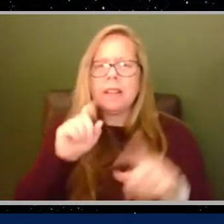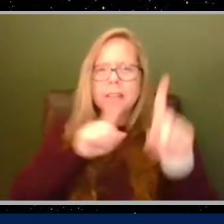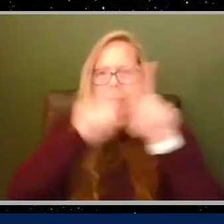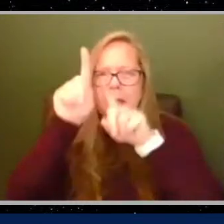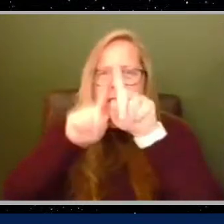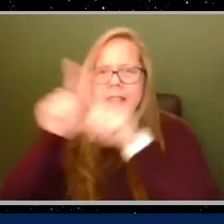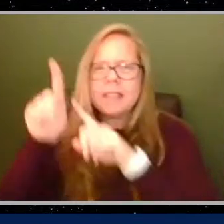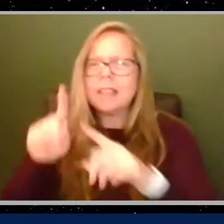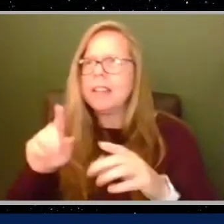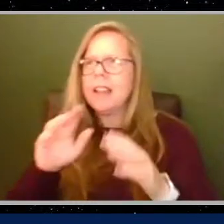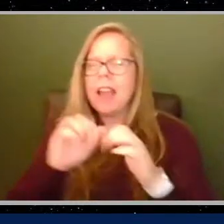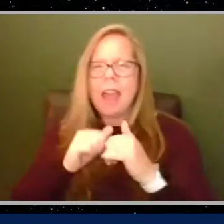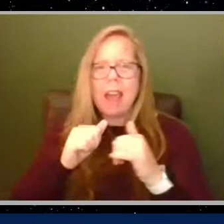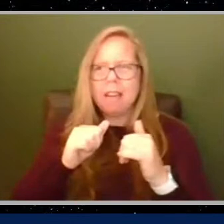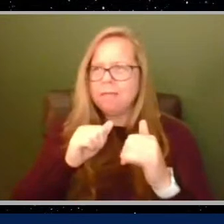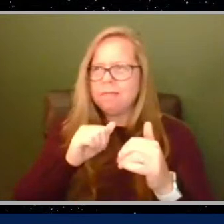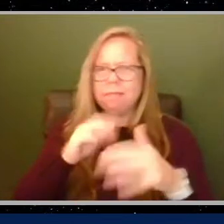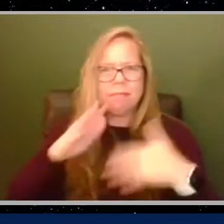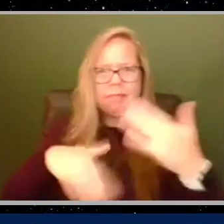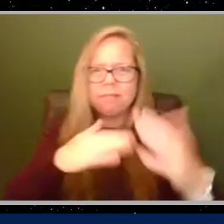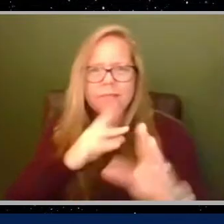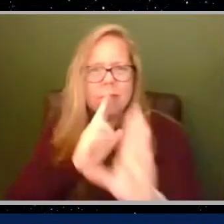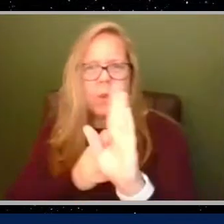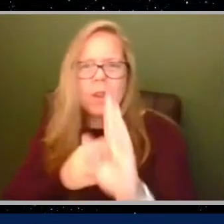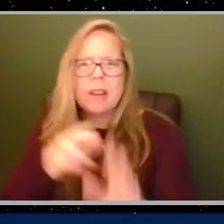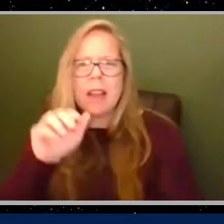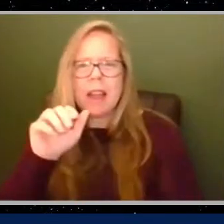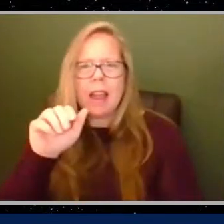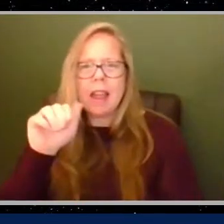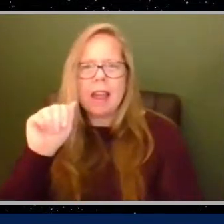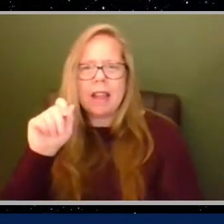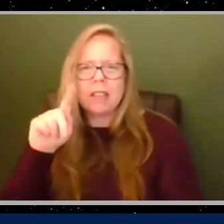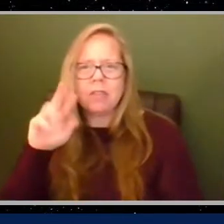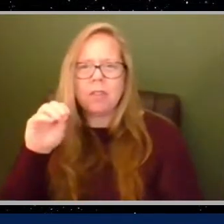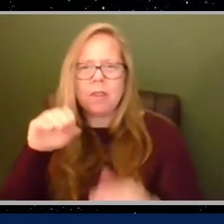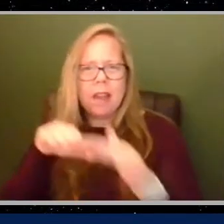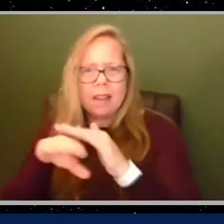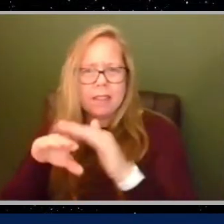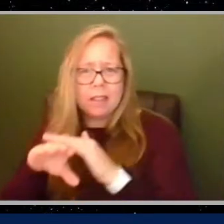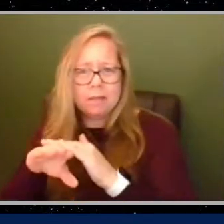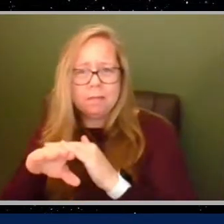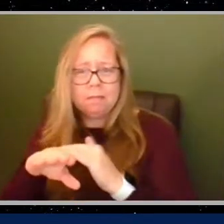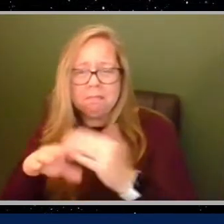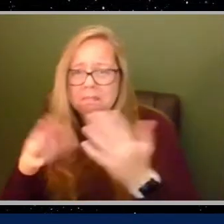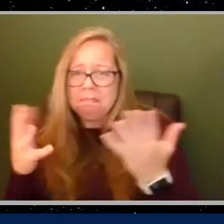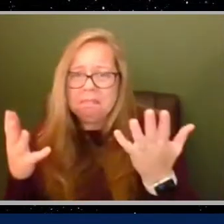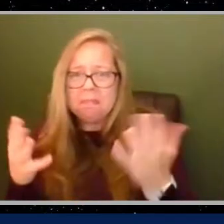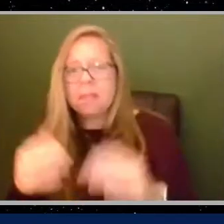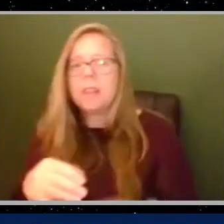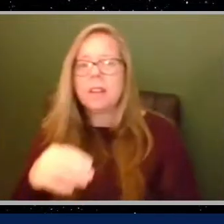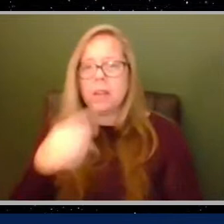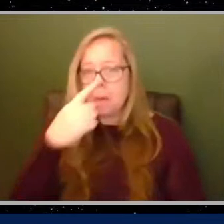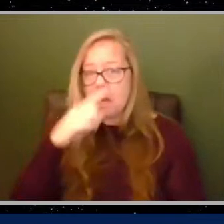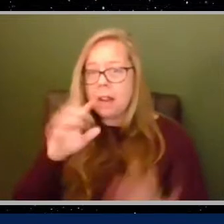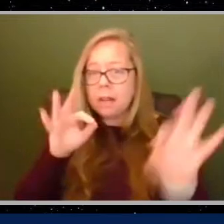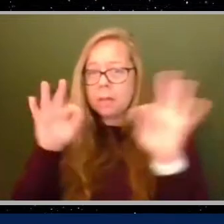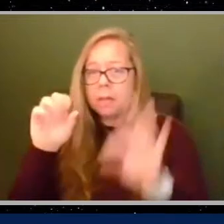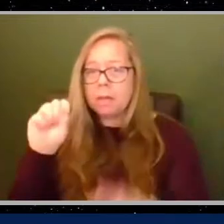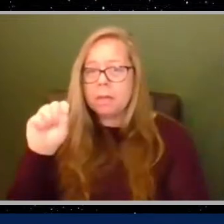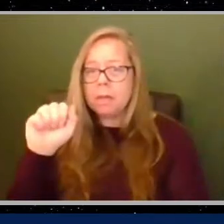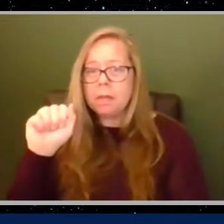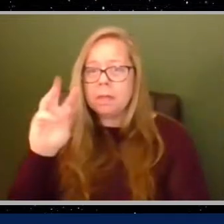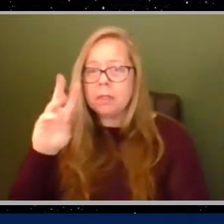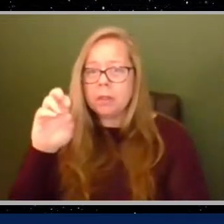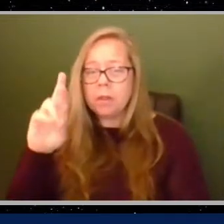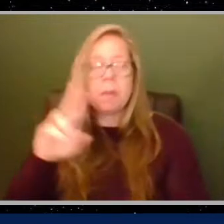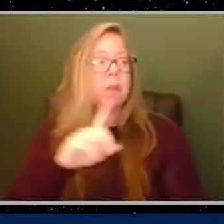them and then subsequently applied. Sawyer, you want to go first? Sure. I actually got into space